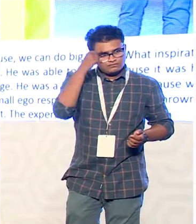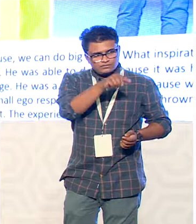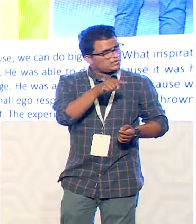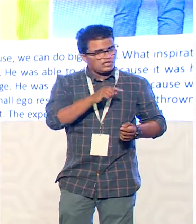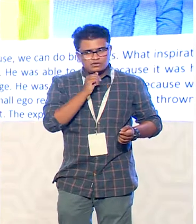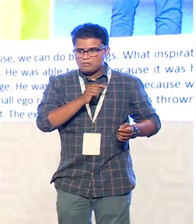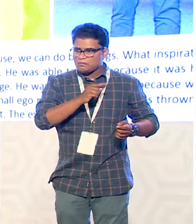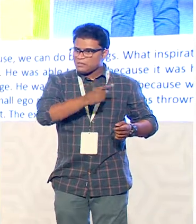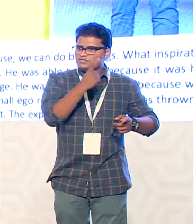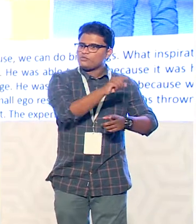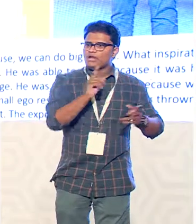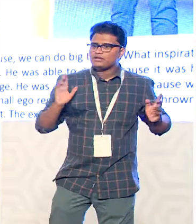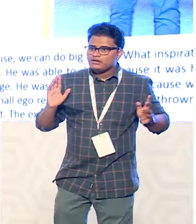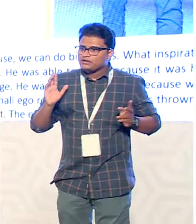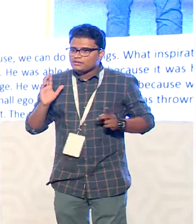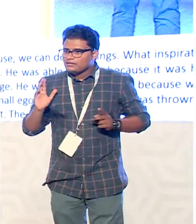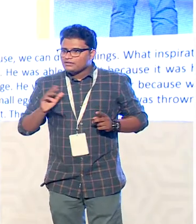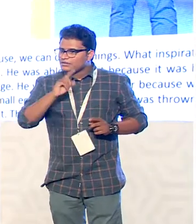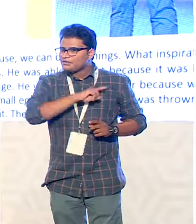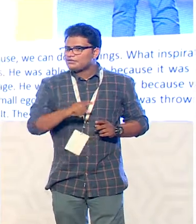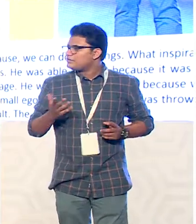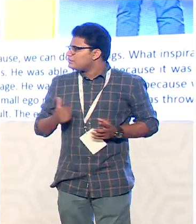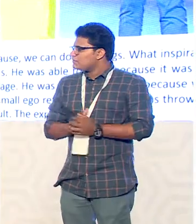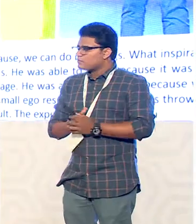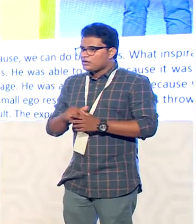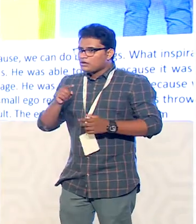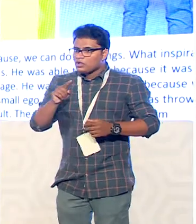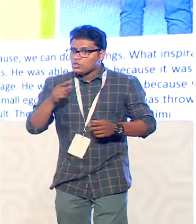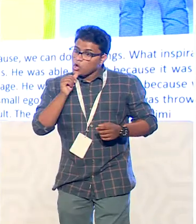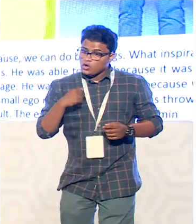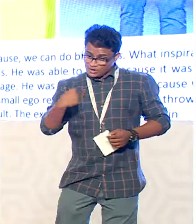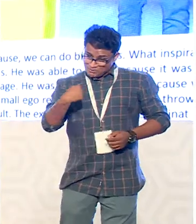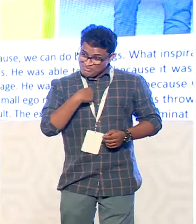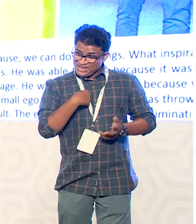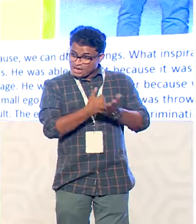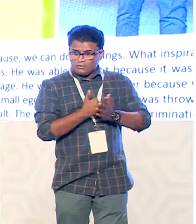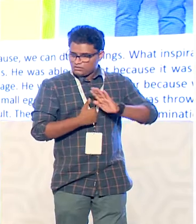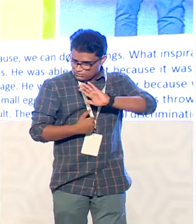in a way that has changed the nature of fighting, I hope, for all time to come.